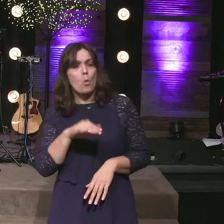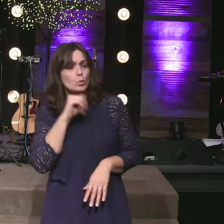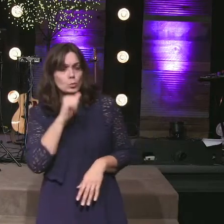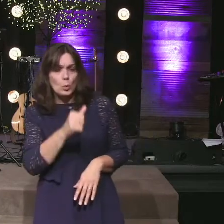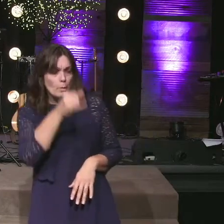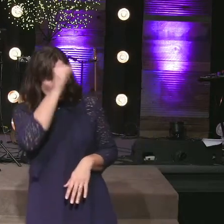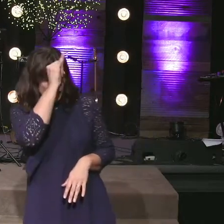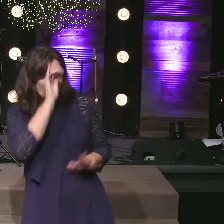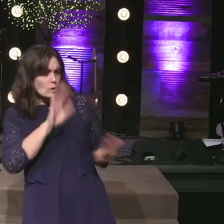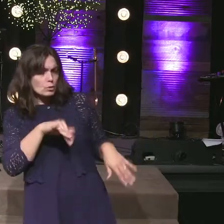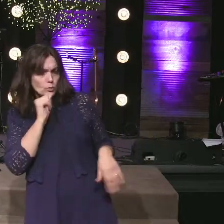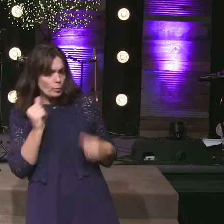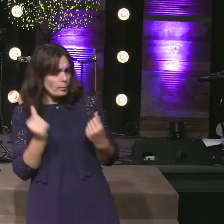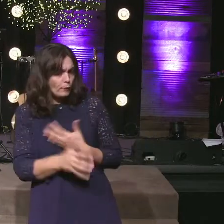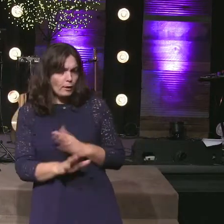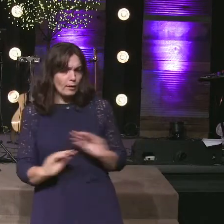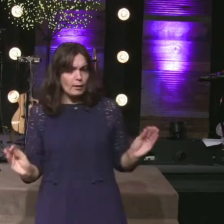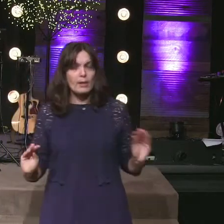be afraid.